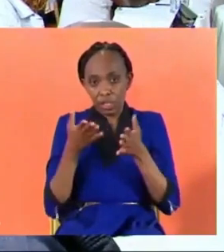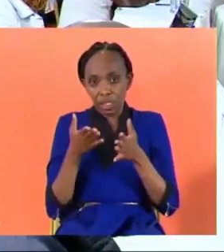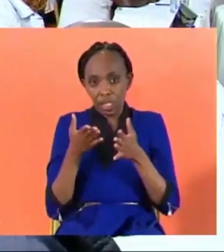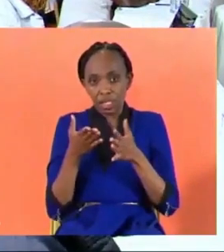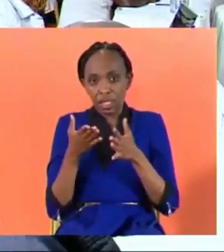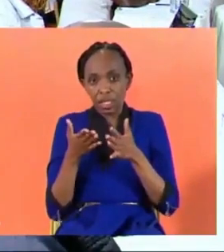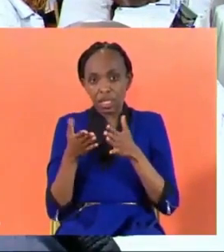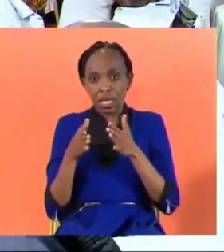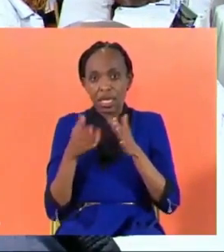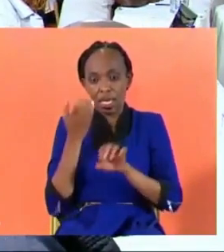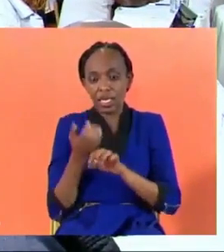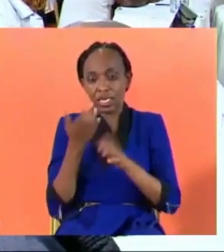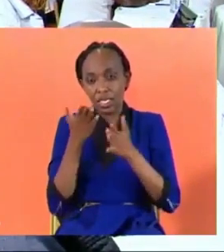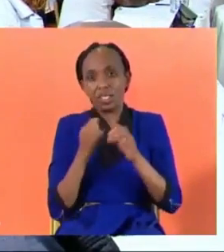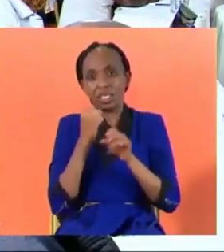year.